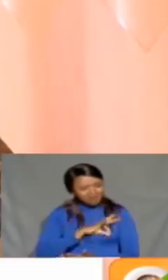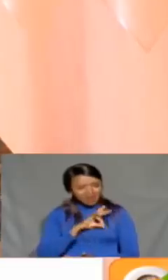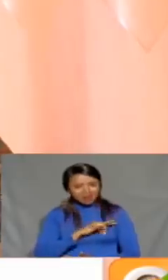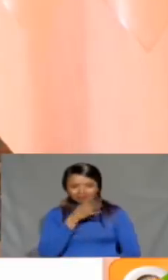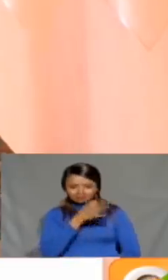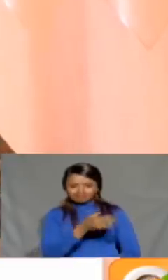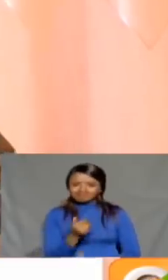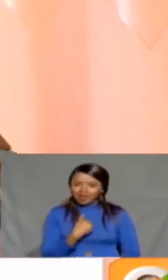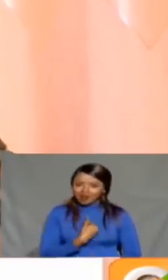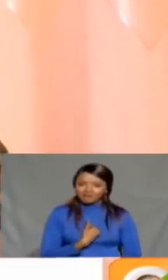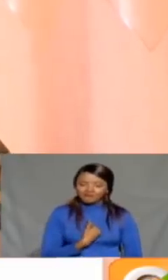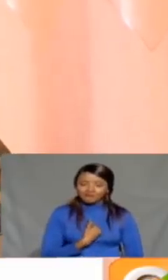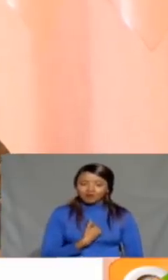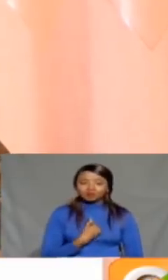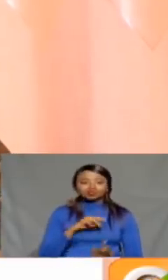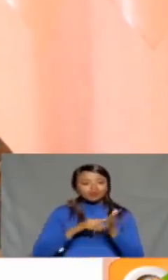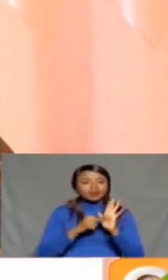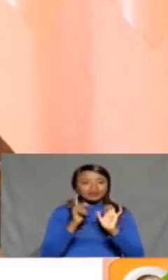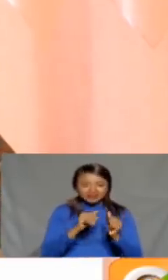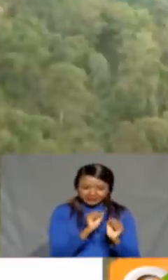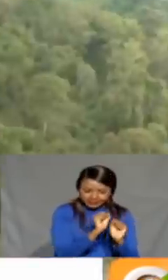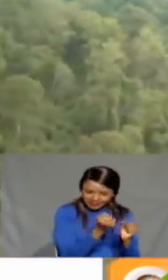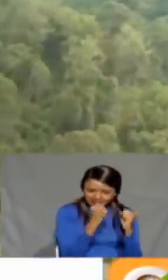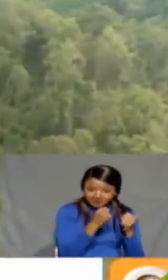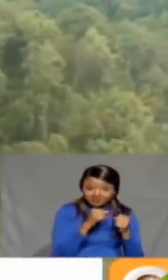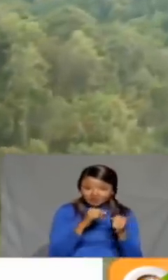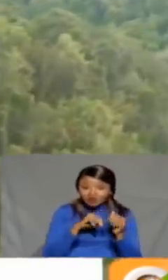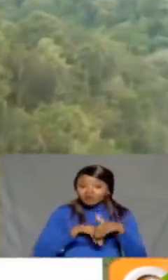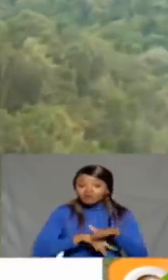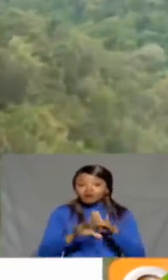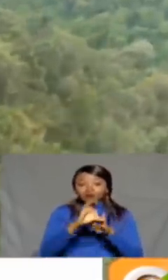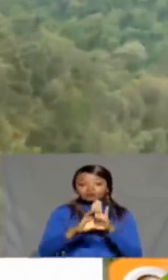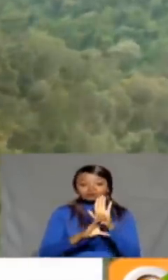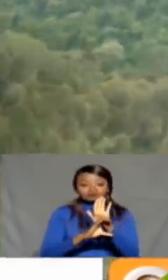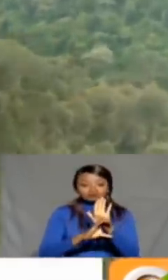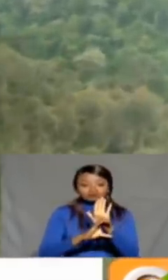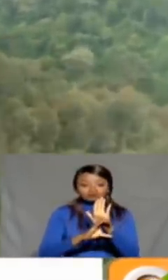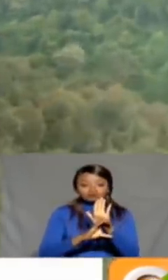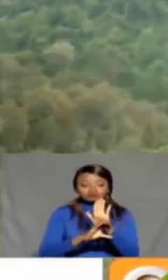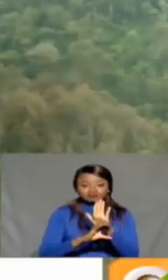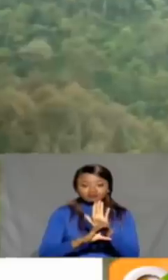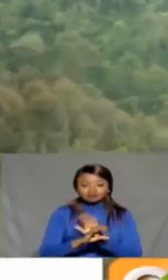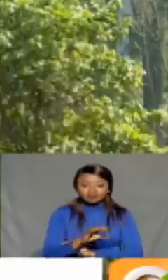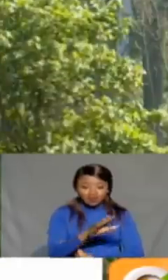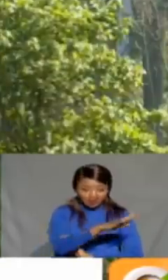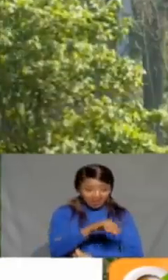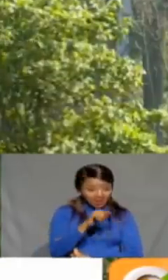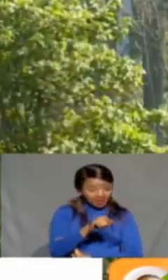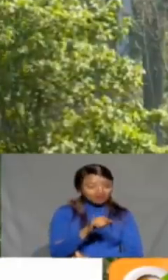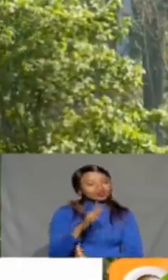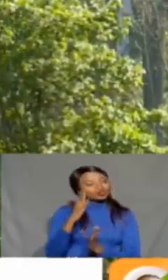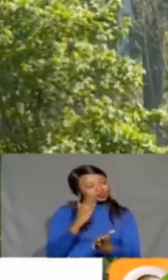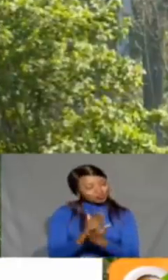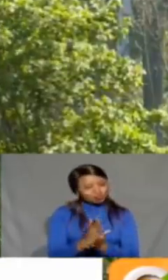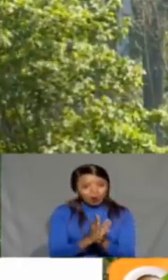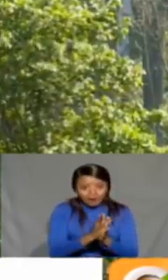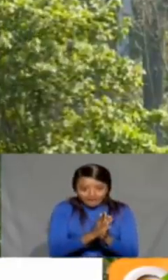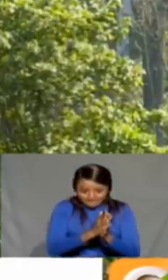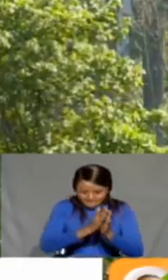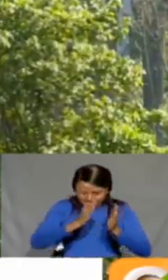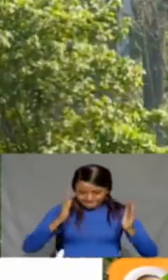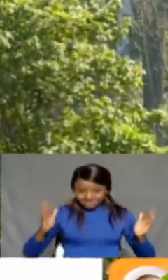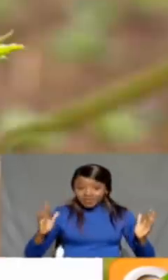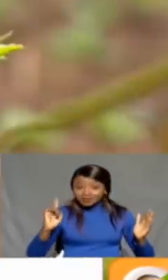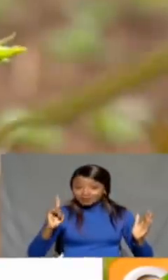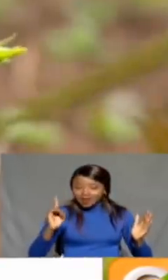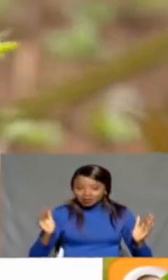water catchment is conserved. And that one is as per the constitution. The Mao complex is huge, yes, but it's getting smaller.